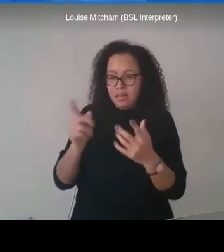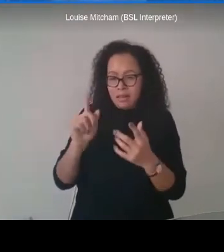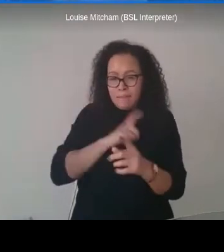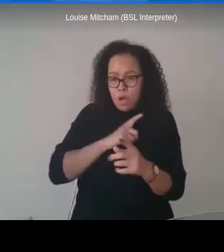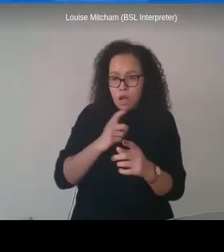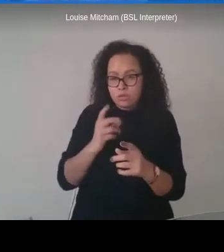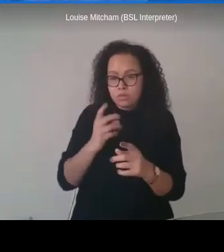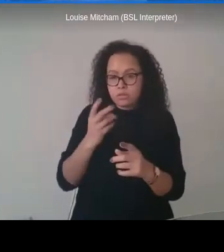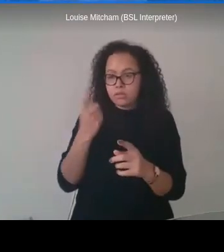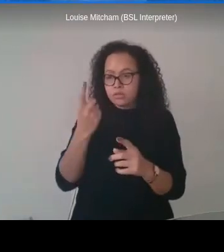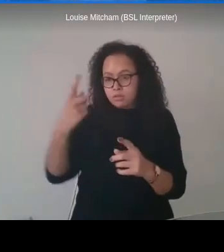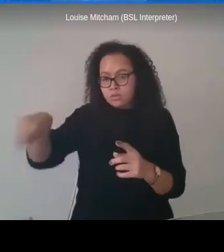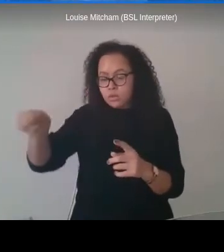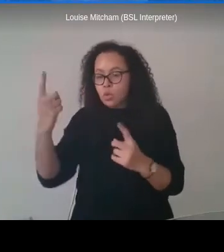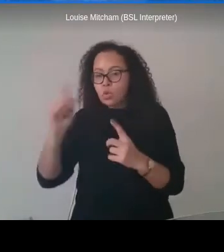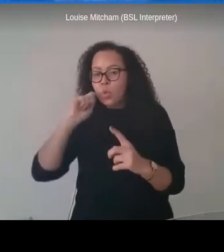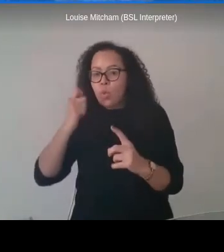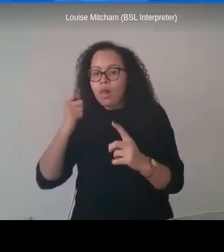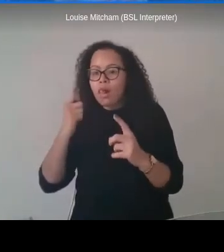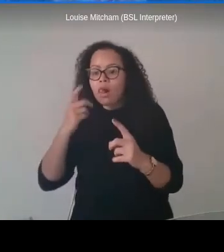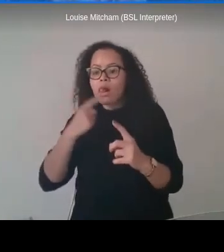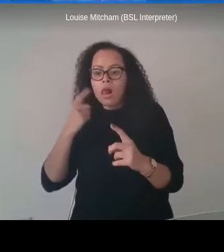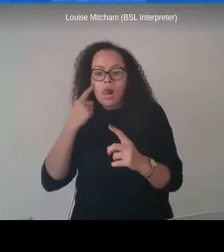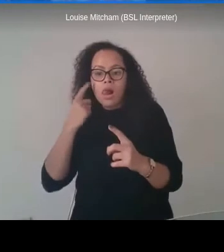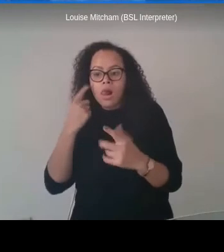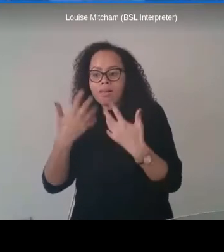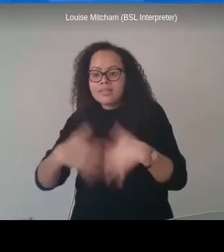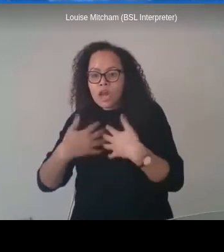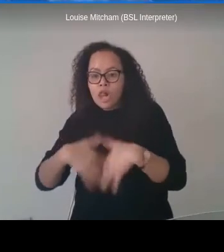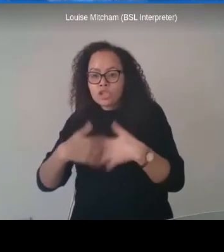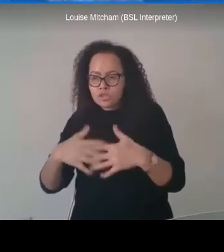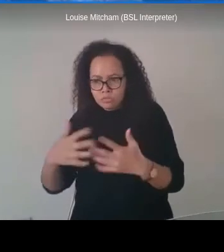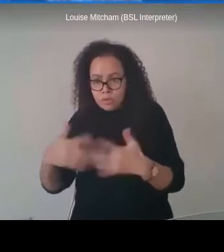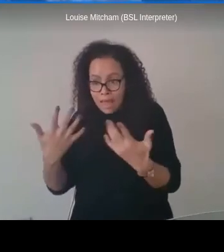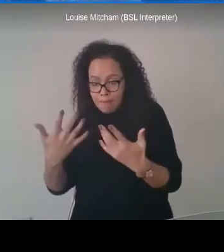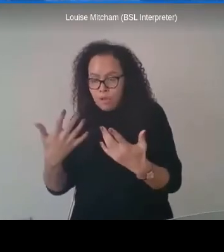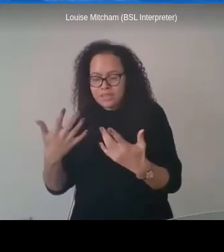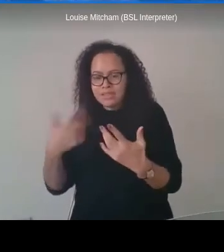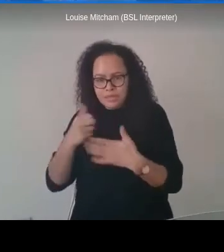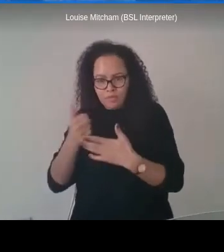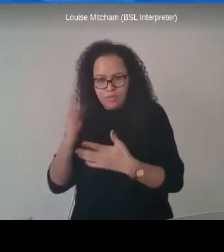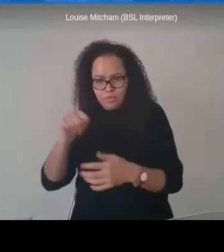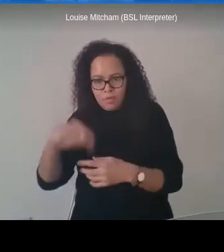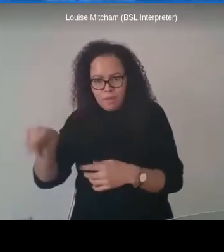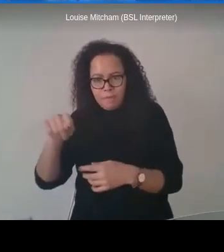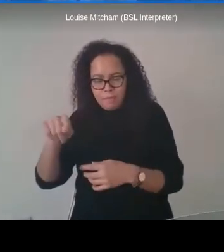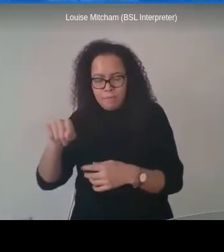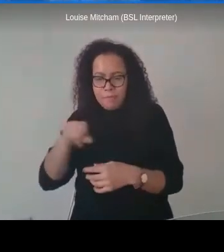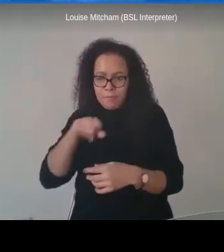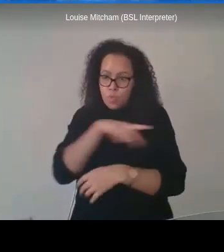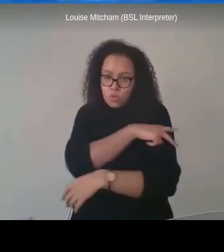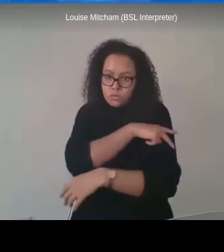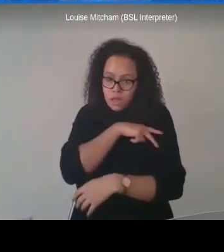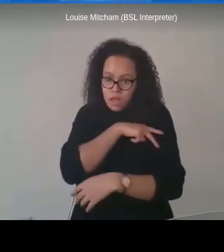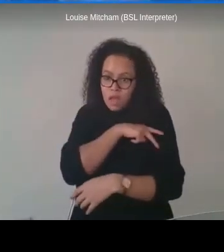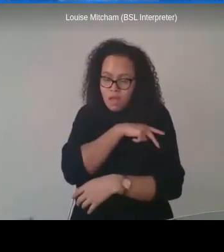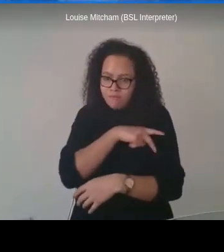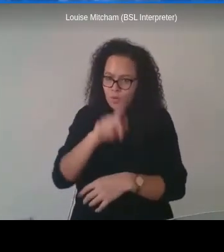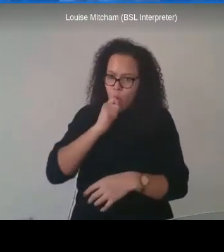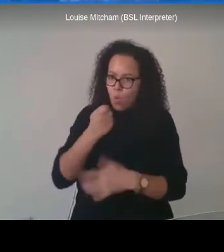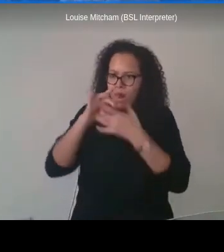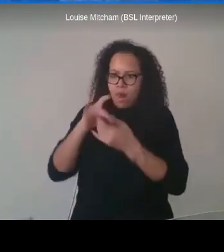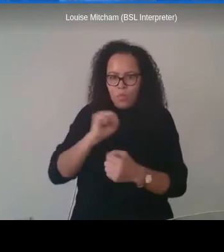this technology. So that may mean that a member of your staff who once will support an end user, they need to